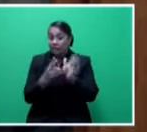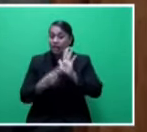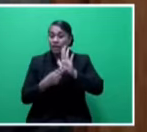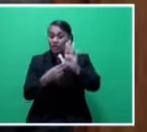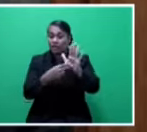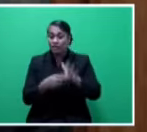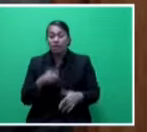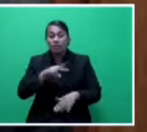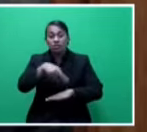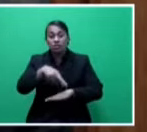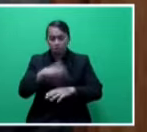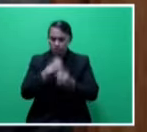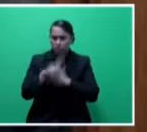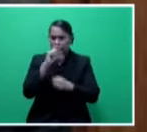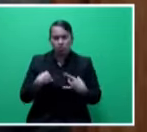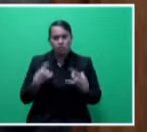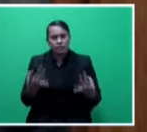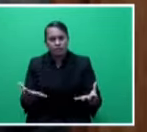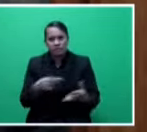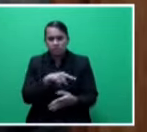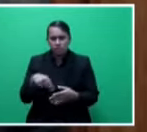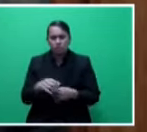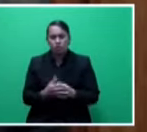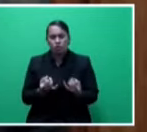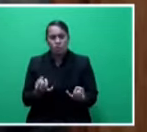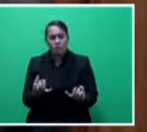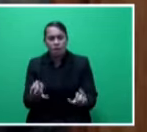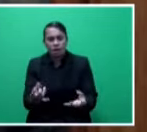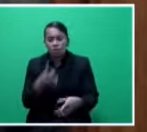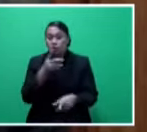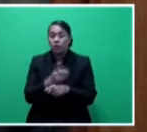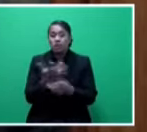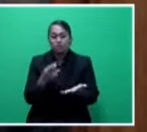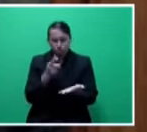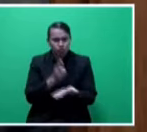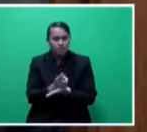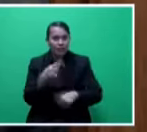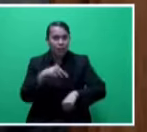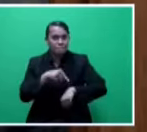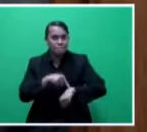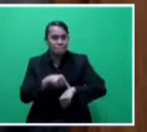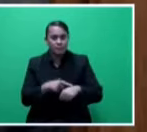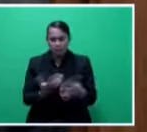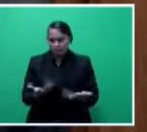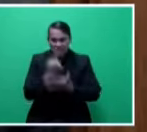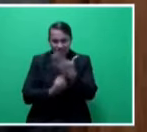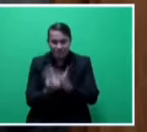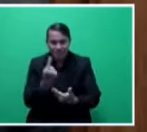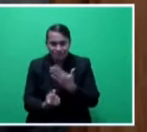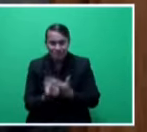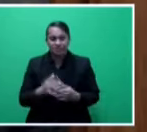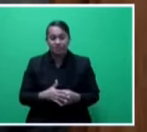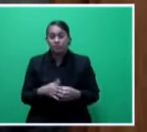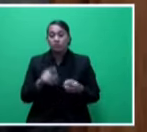issue real-time storm surge guidance to member countries within our region of responsibility. The third major